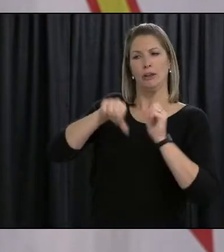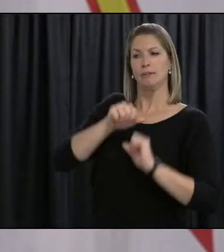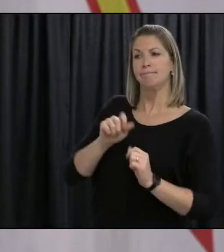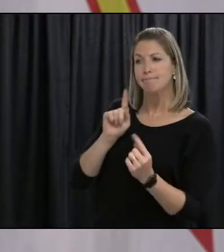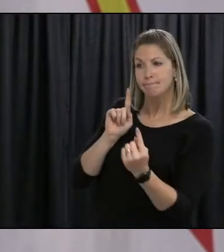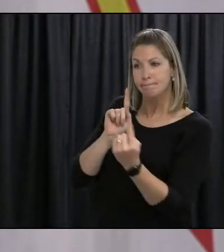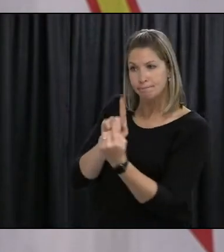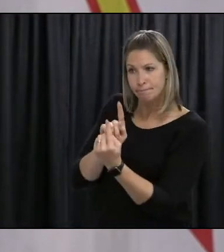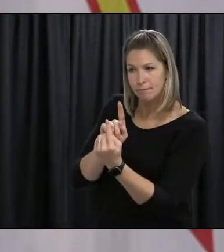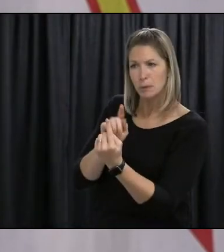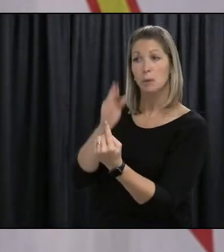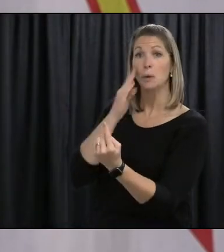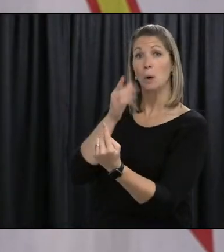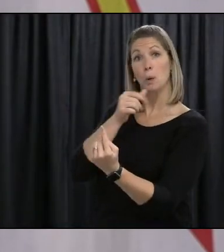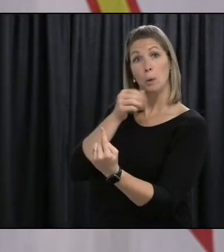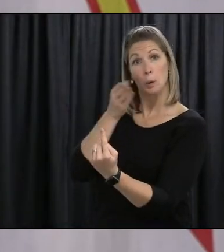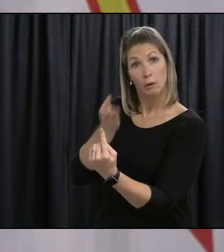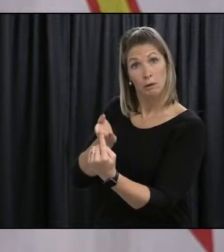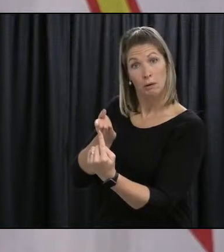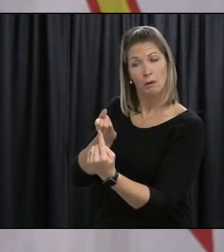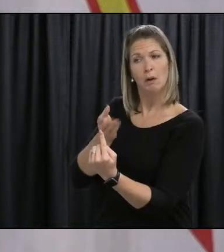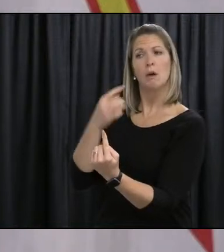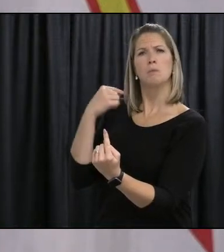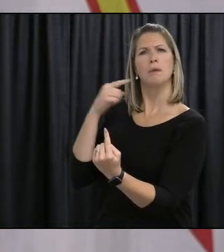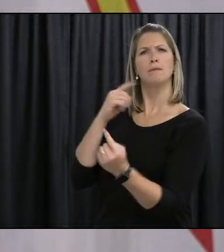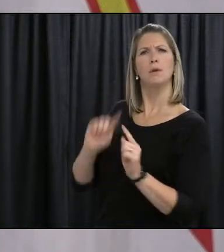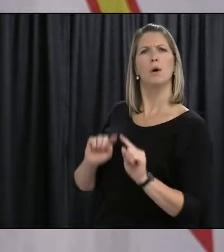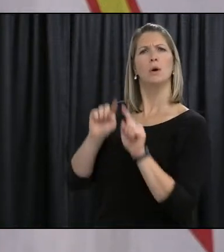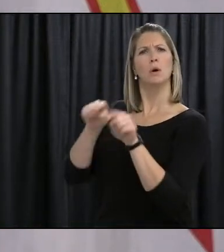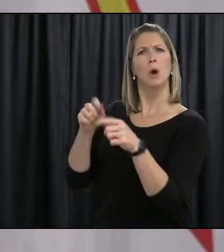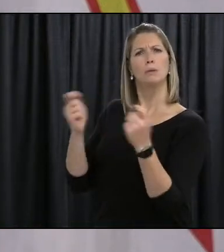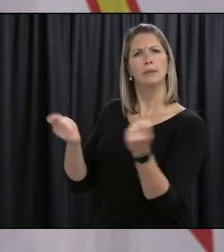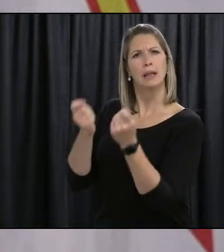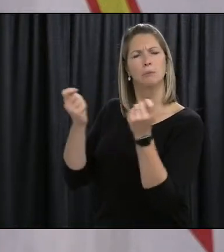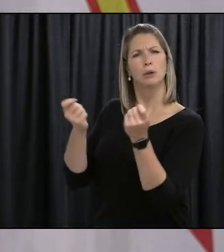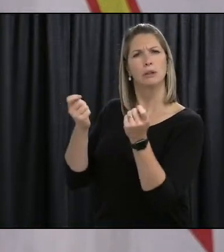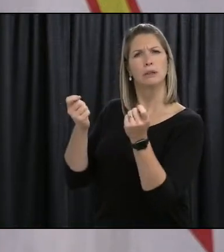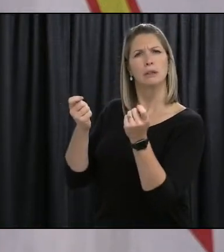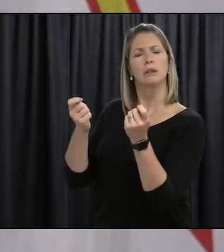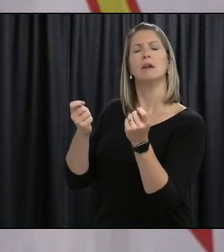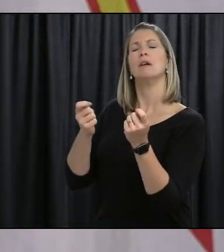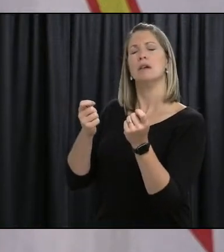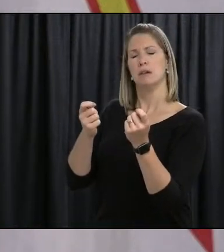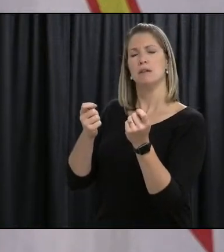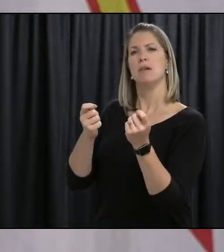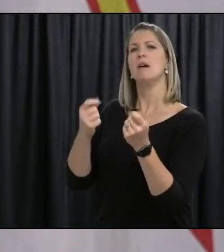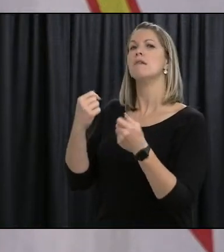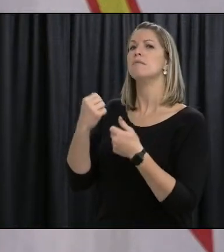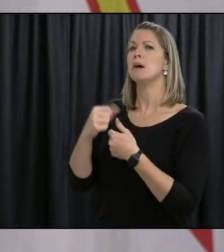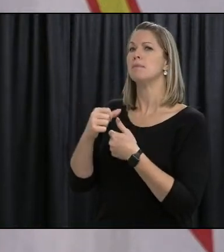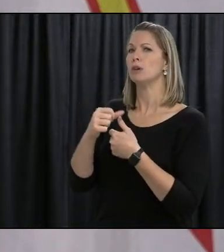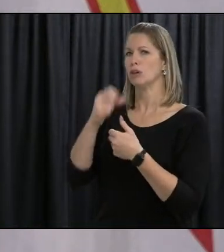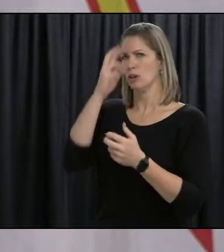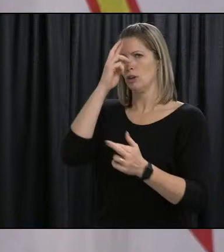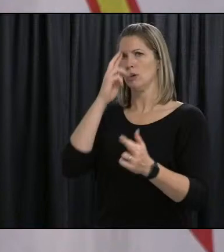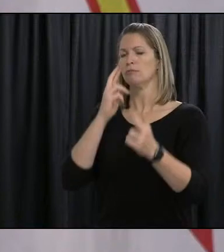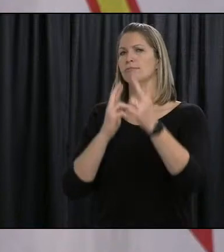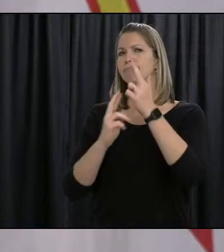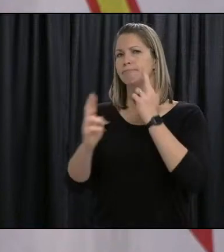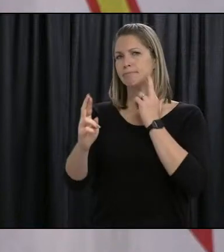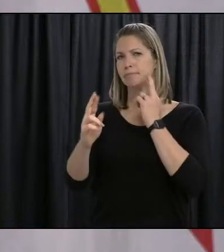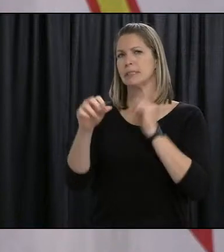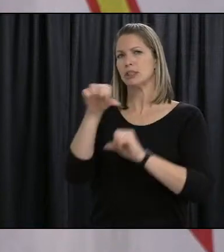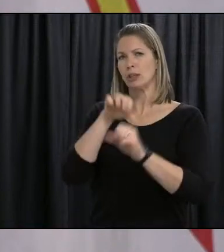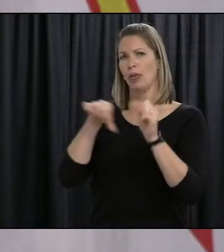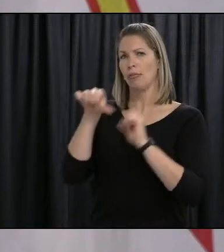in-person contact and participation in social activities. Please remember, this is one holiday season in which things will be